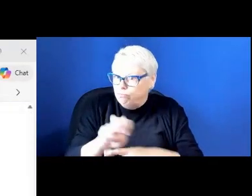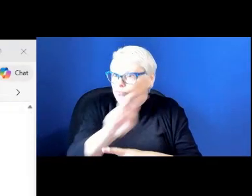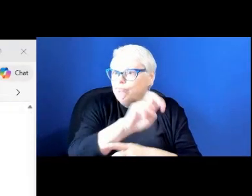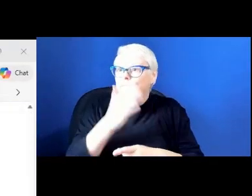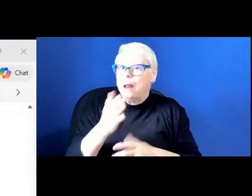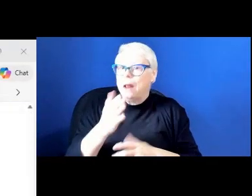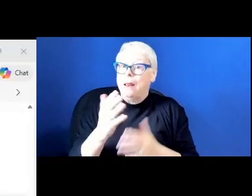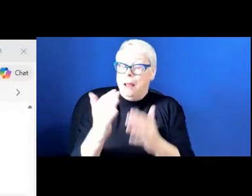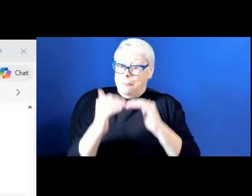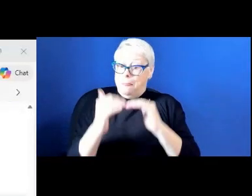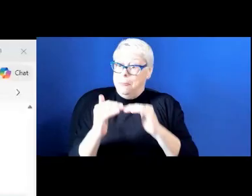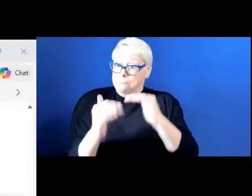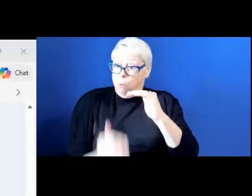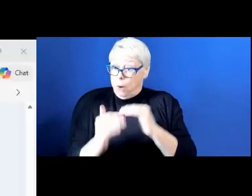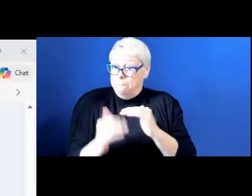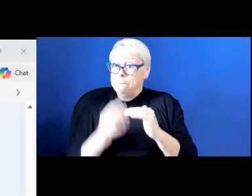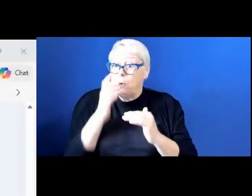well